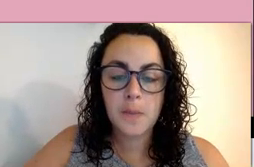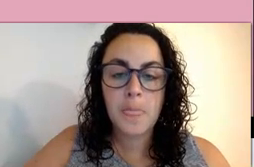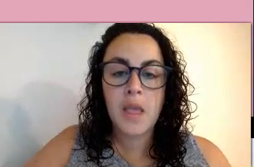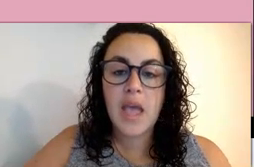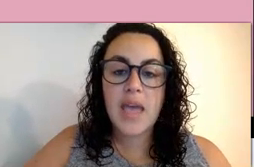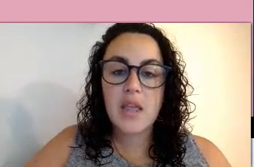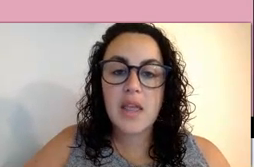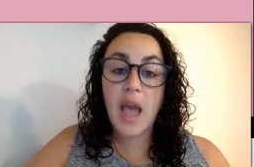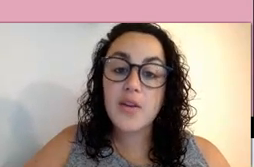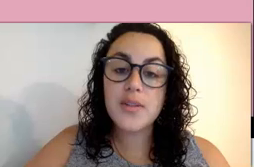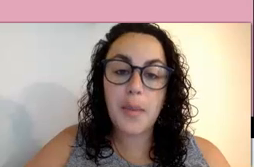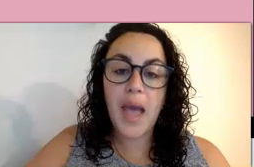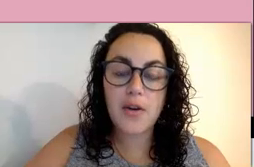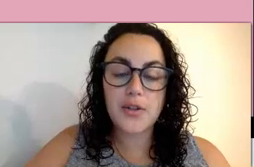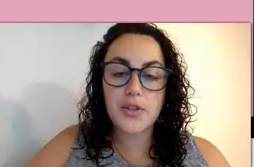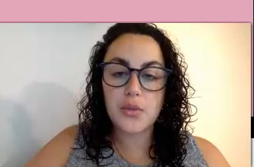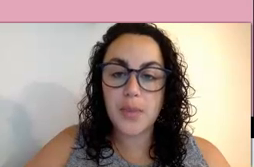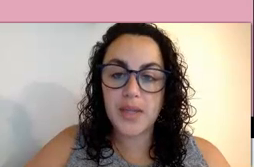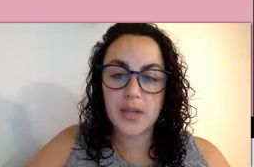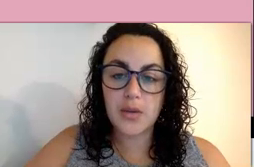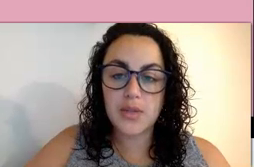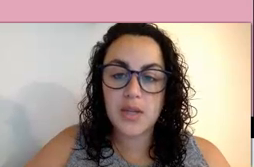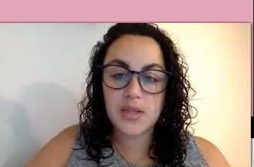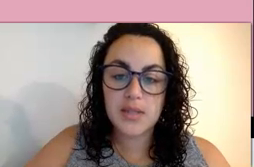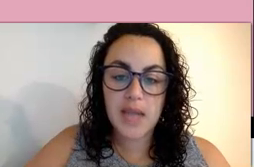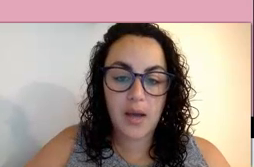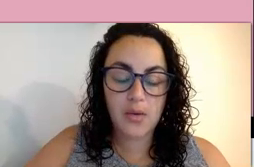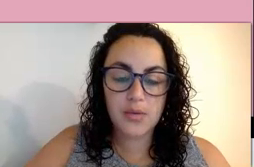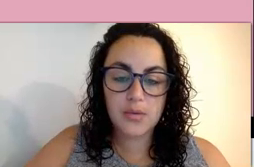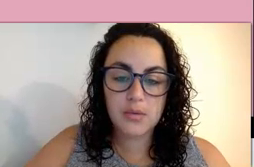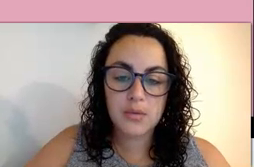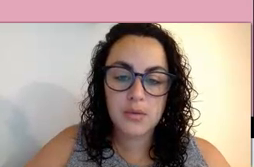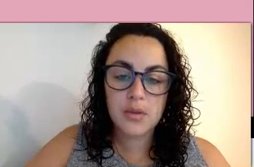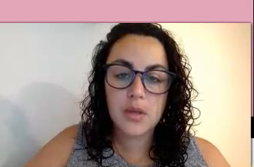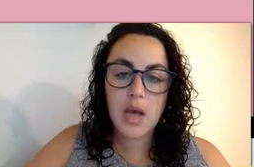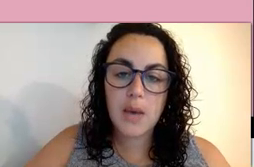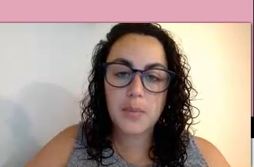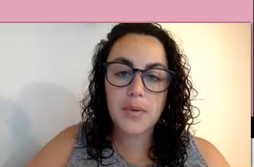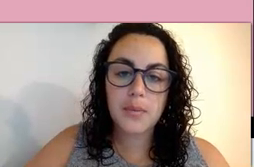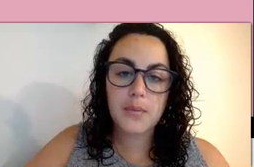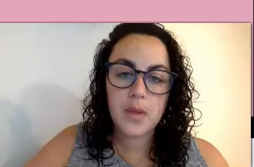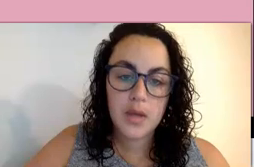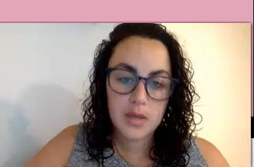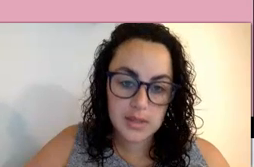lines. And I notice a pattern too because it goes down, up,